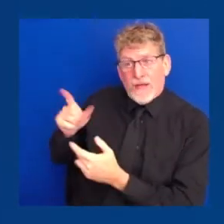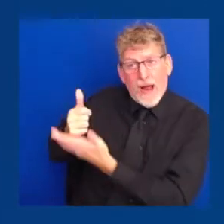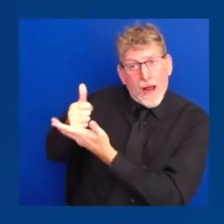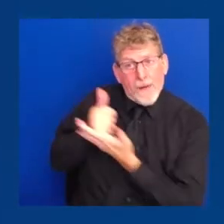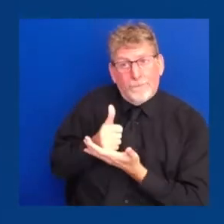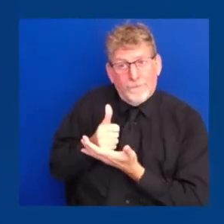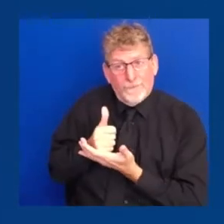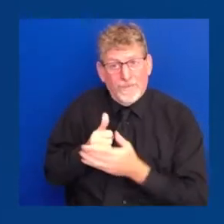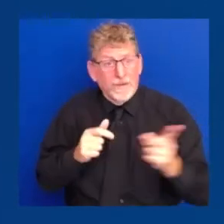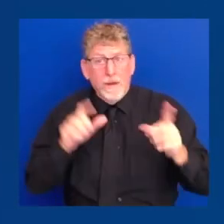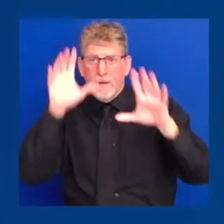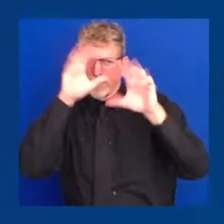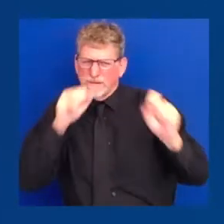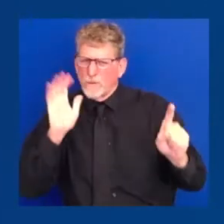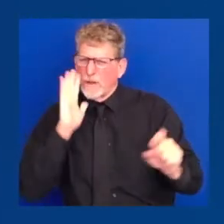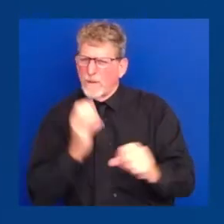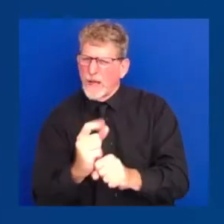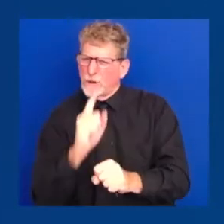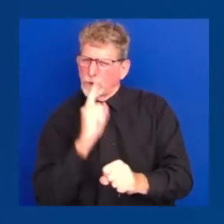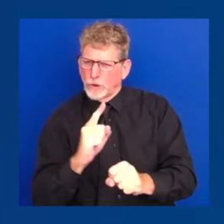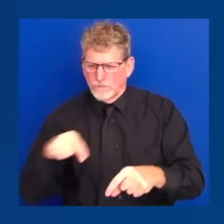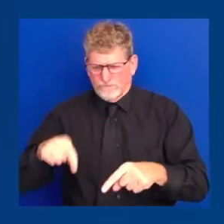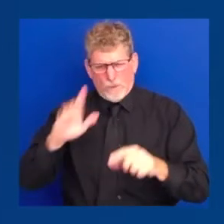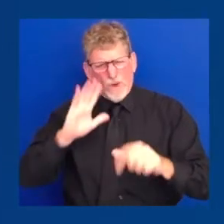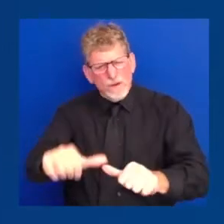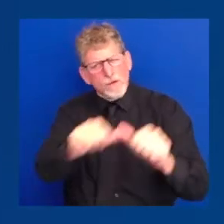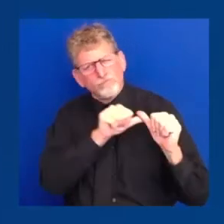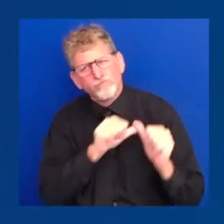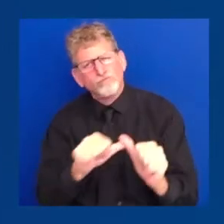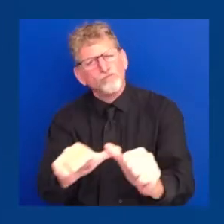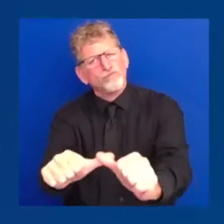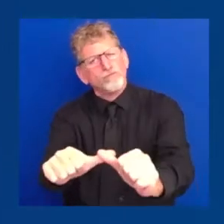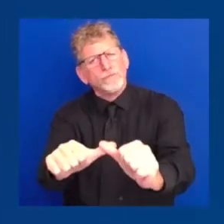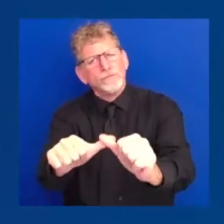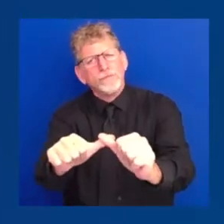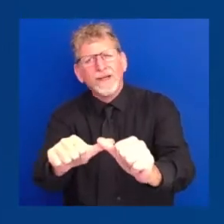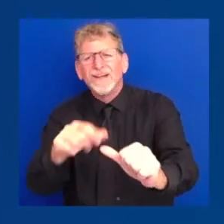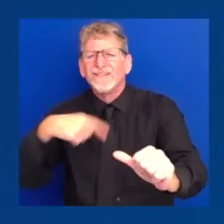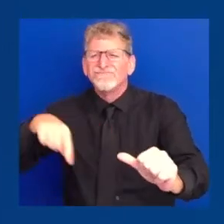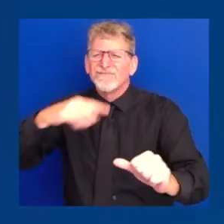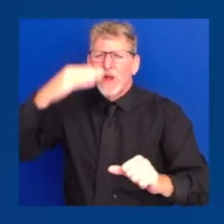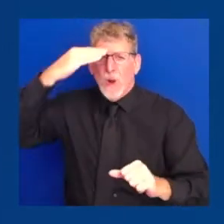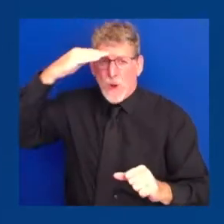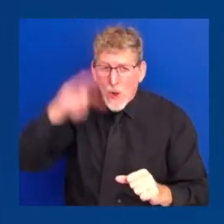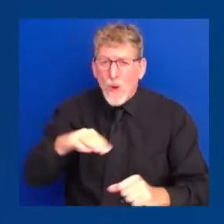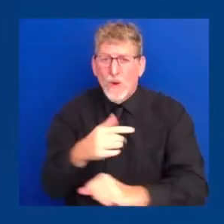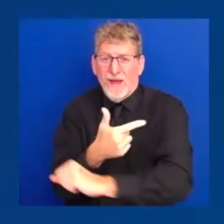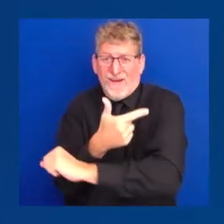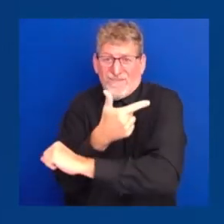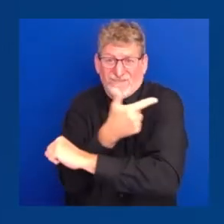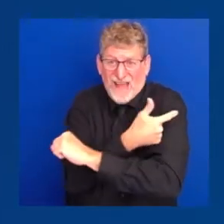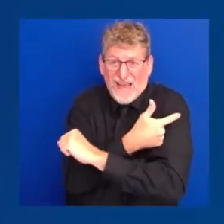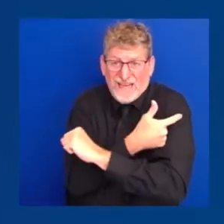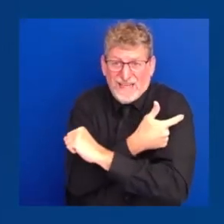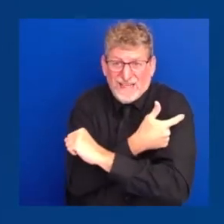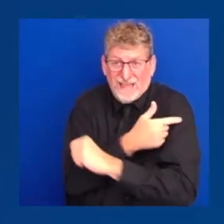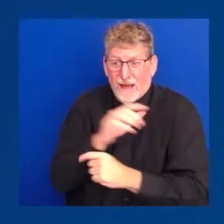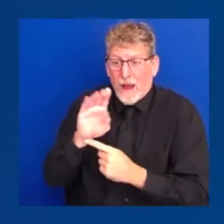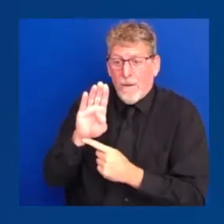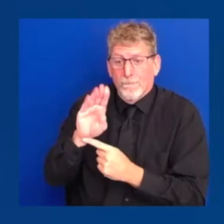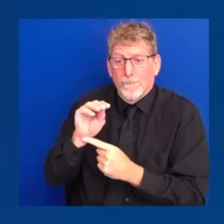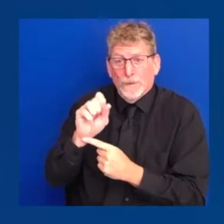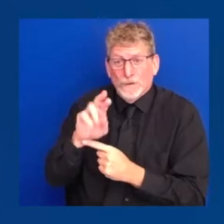We know that vaccines and boosters provide strong protection against severe illness and hospitalization. Because